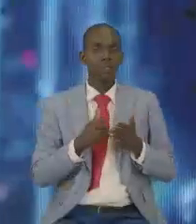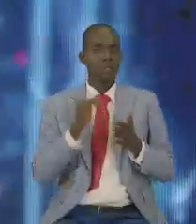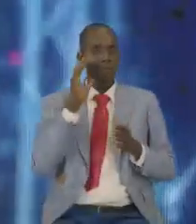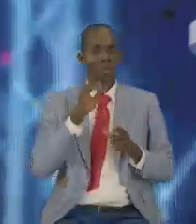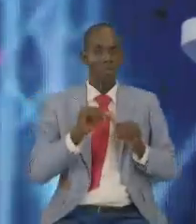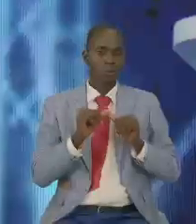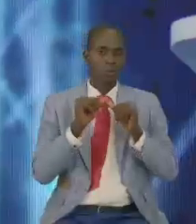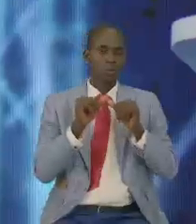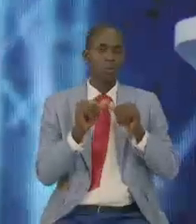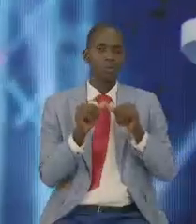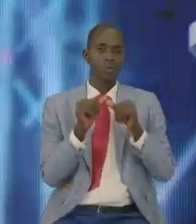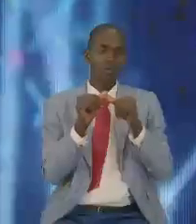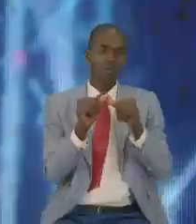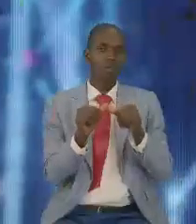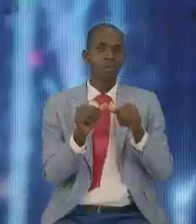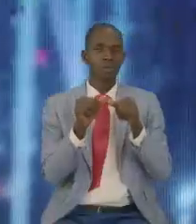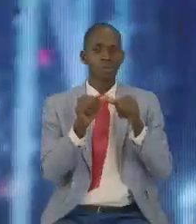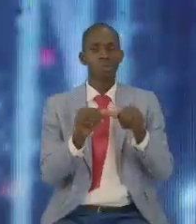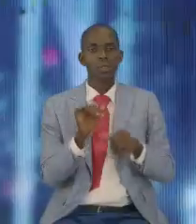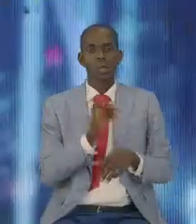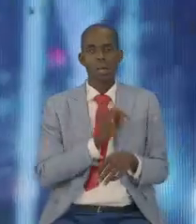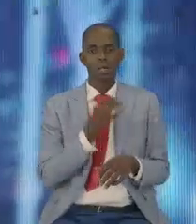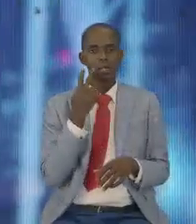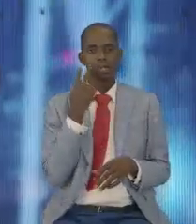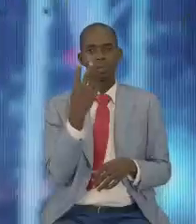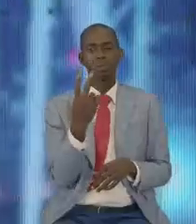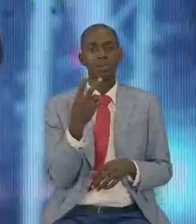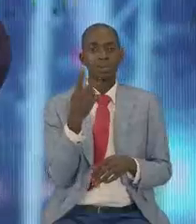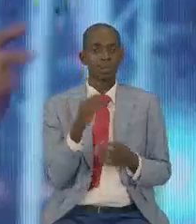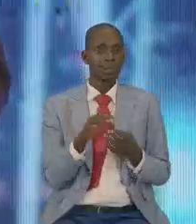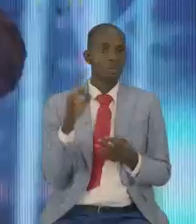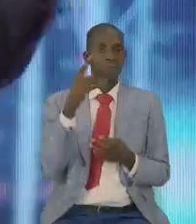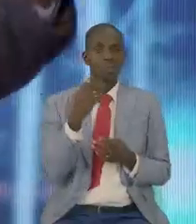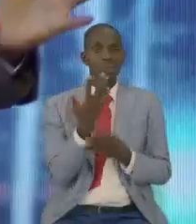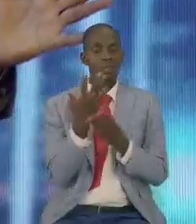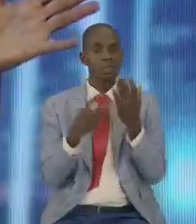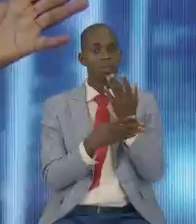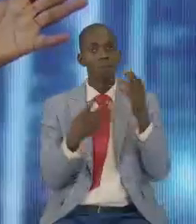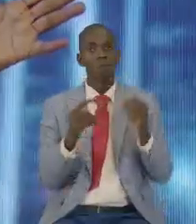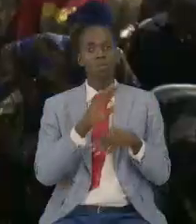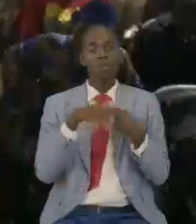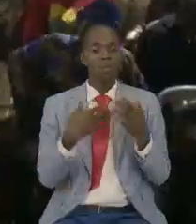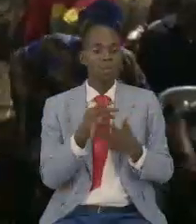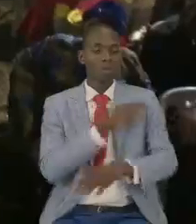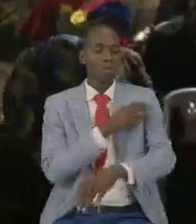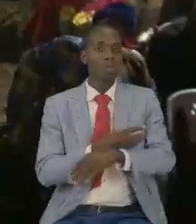the Spirit, the hand of the Almighty God, untying all the knots in your